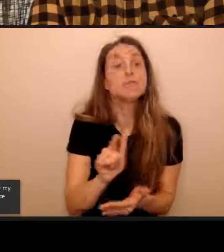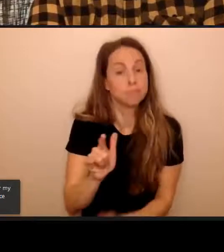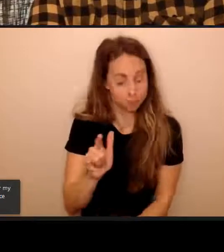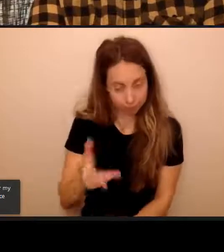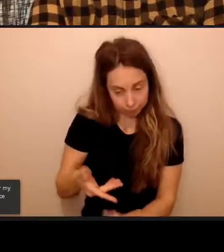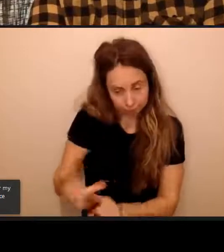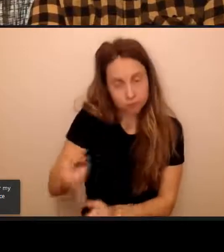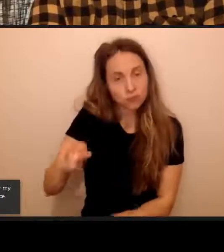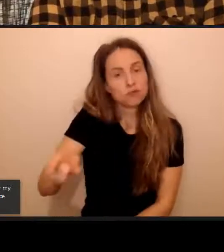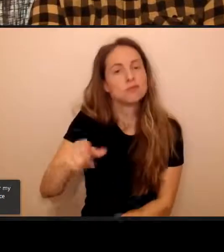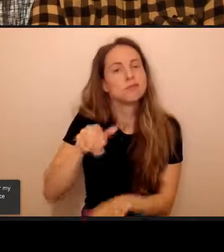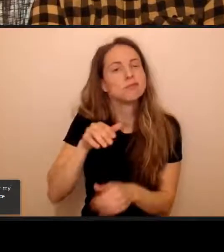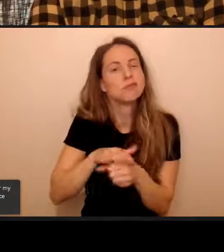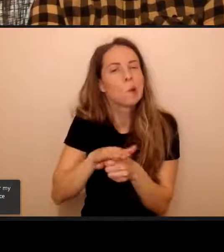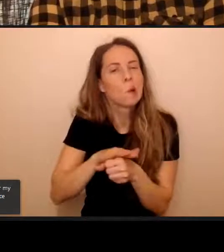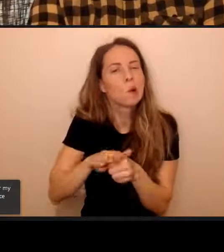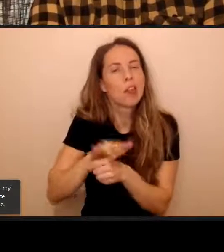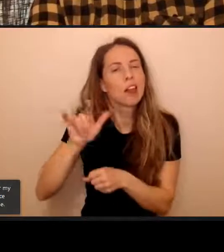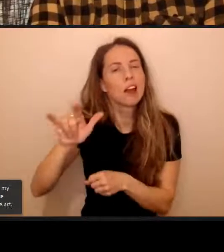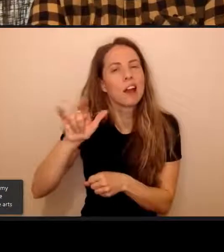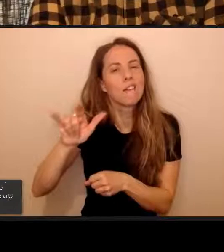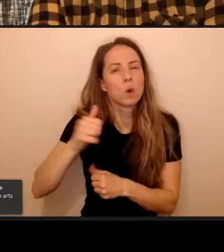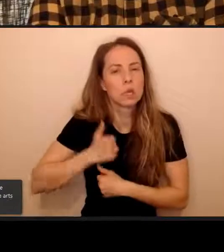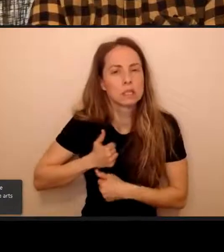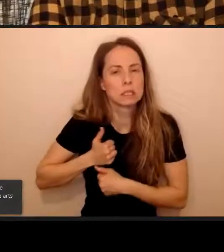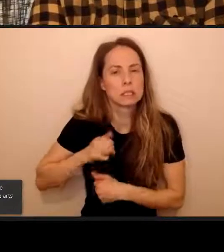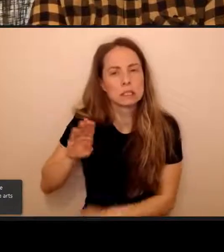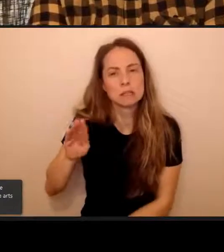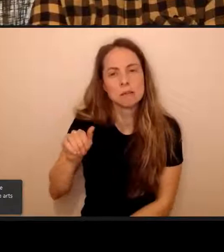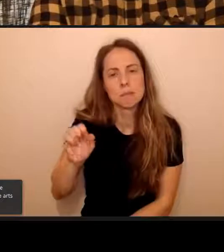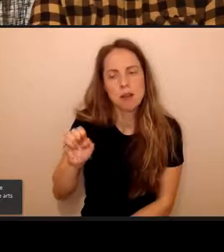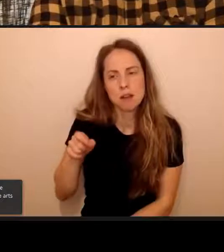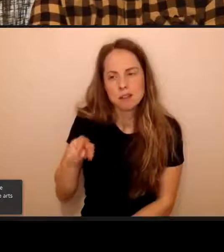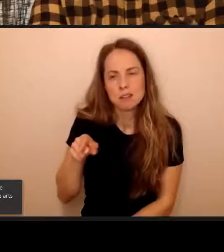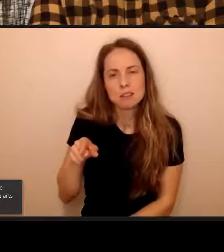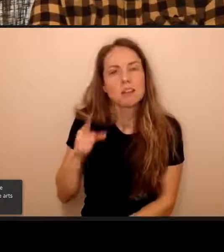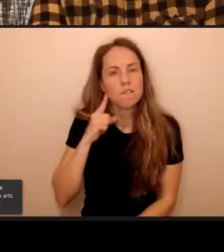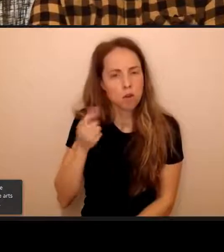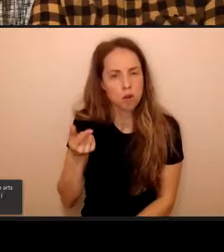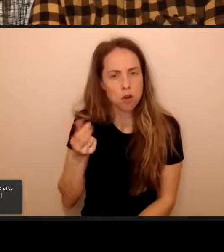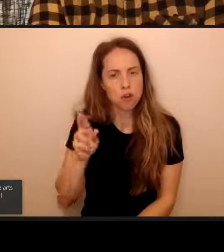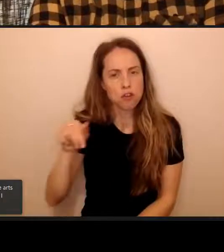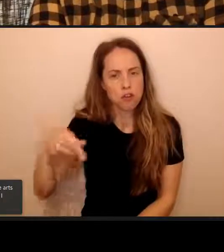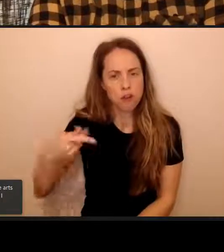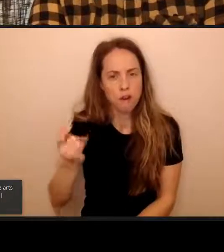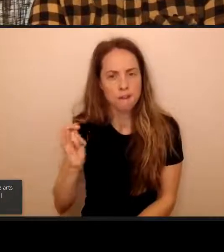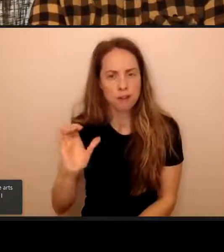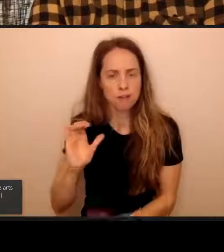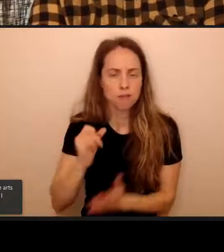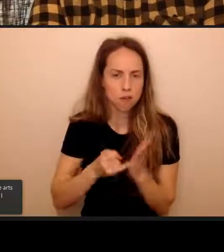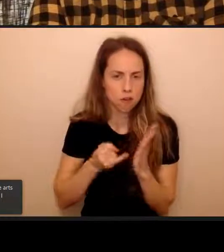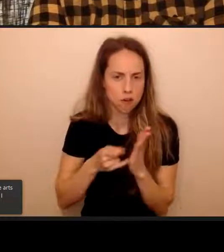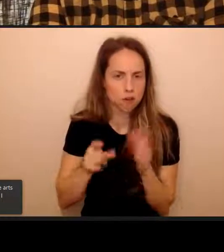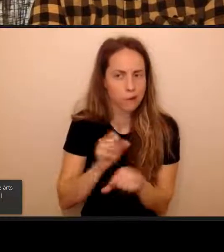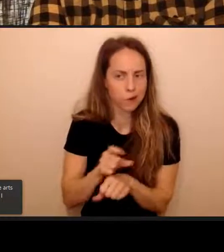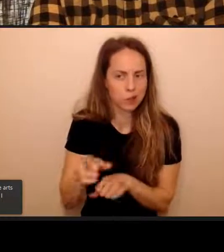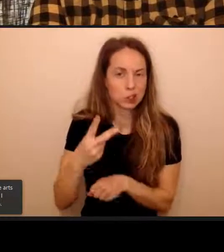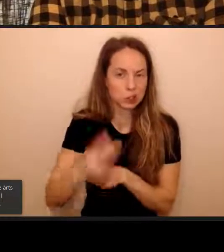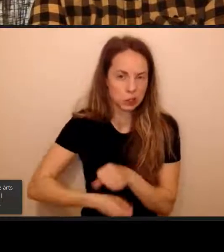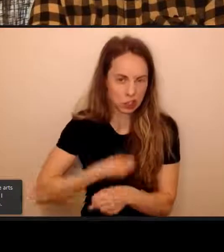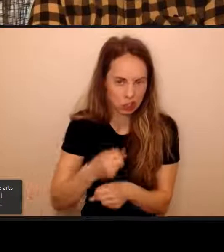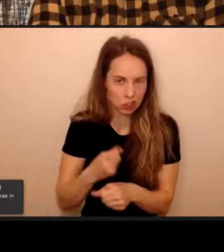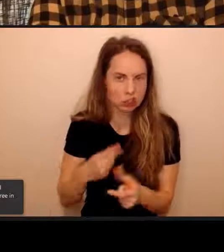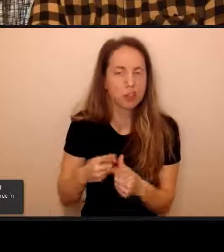graphic artist. So I worked in the arts field for about 2.5 years before I went back to graduate school to get a degree